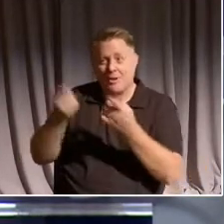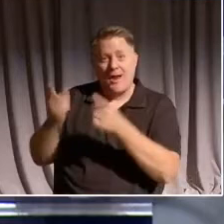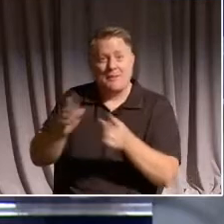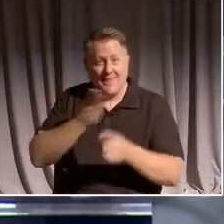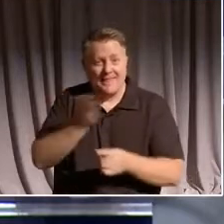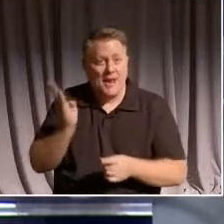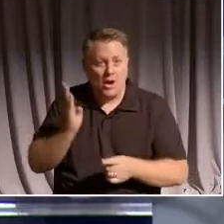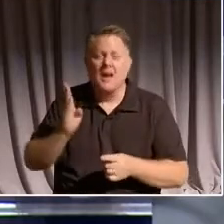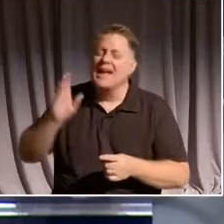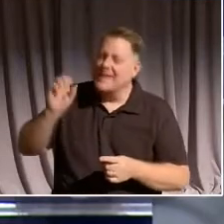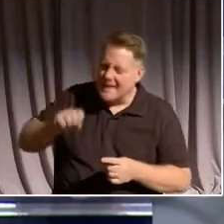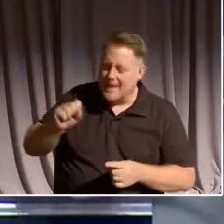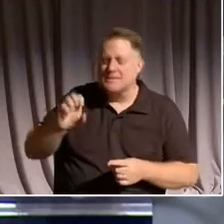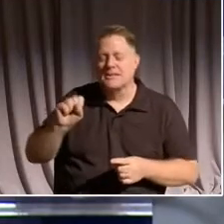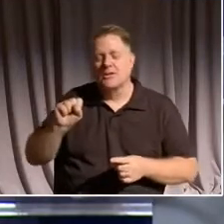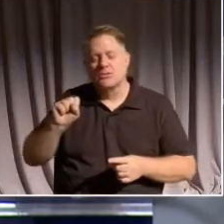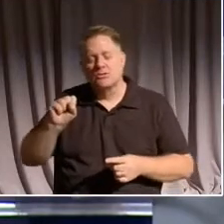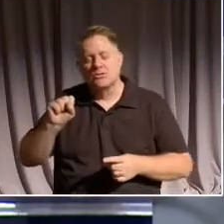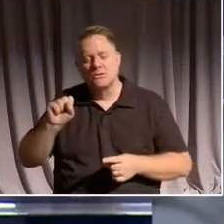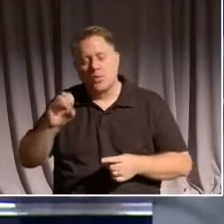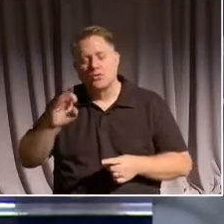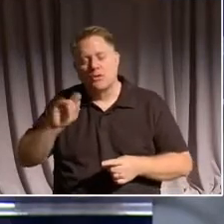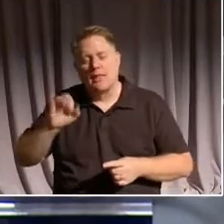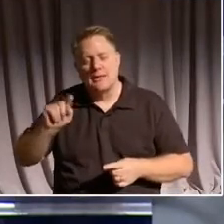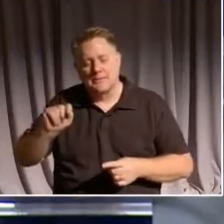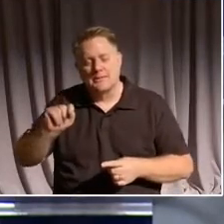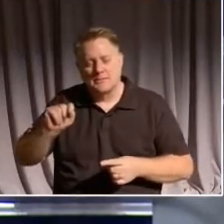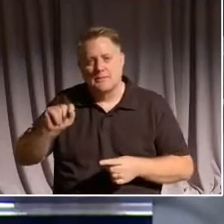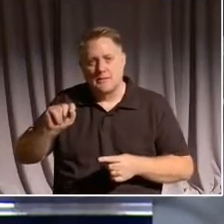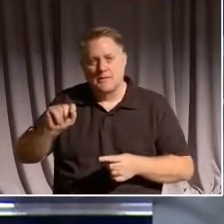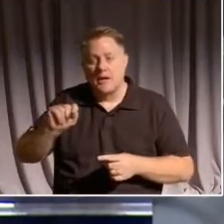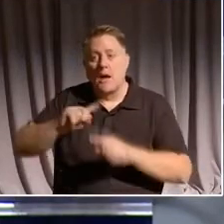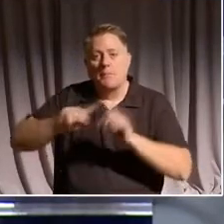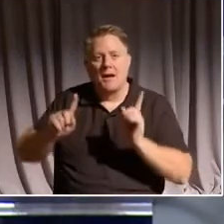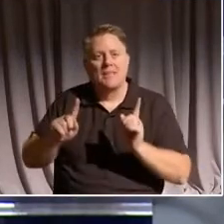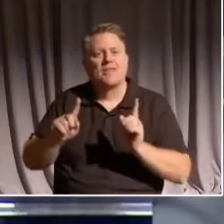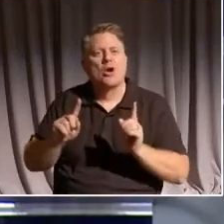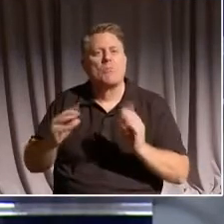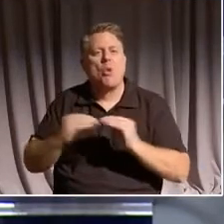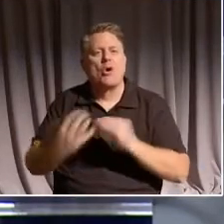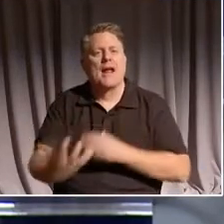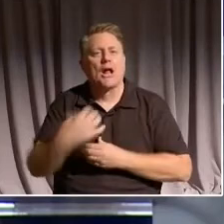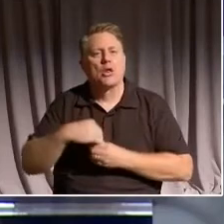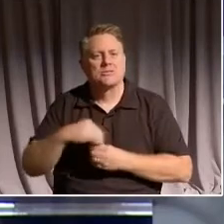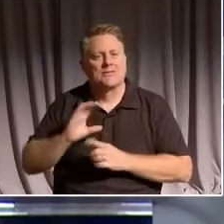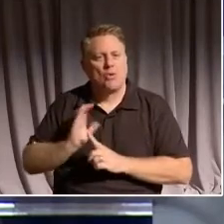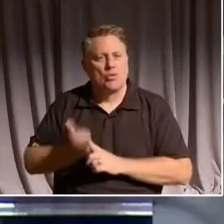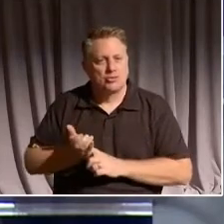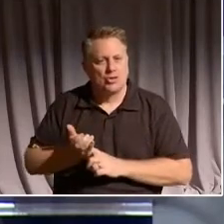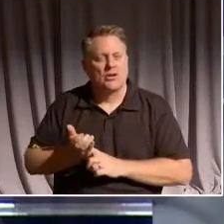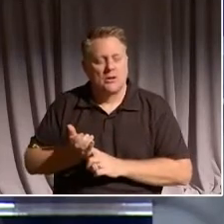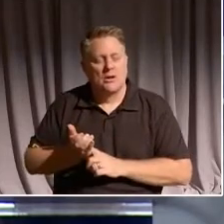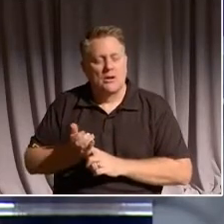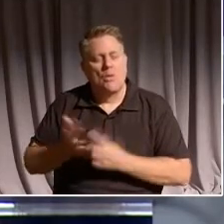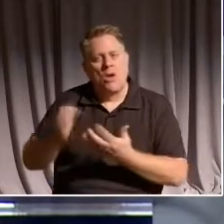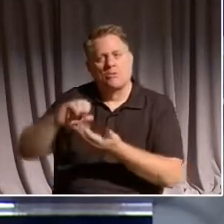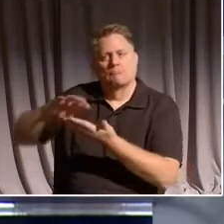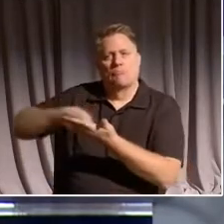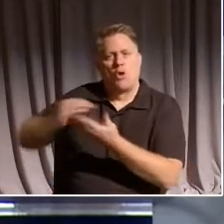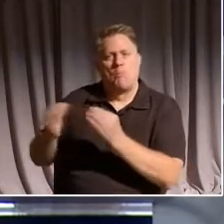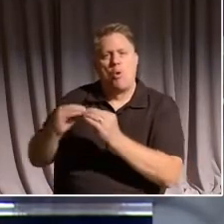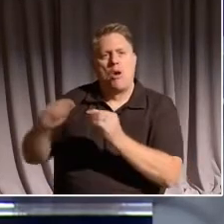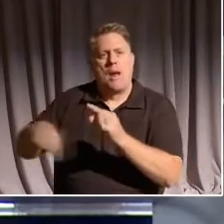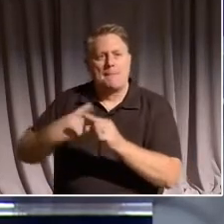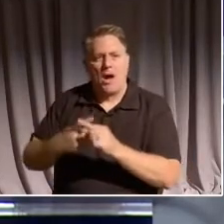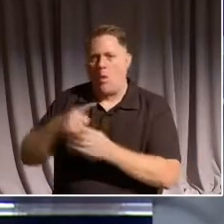they're socialists, but they do have a whole more inclusive culture. And I'd love to learn more